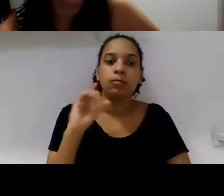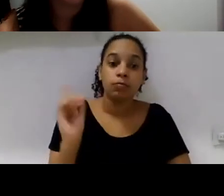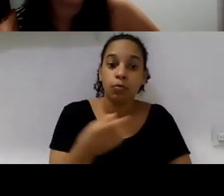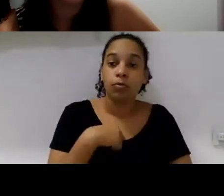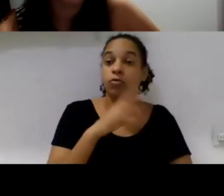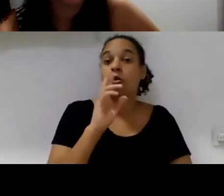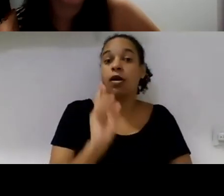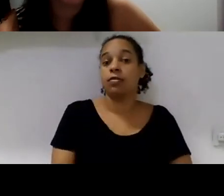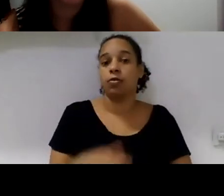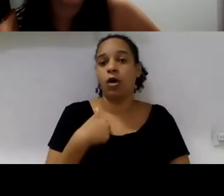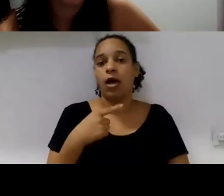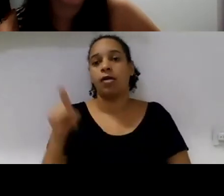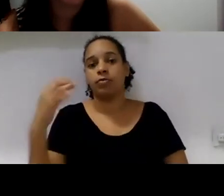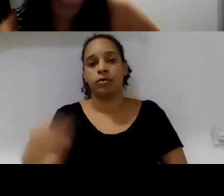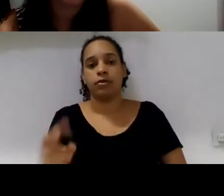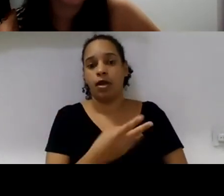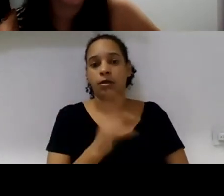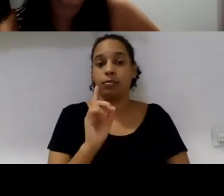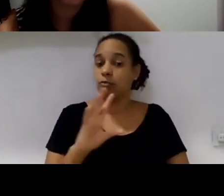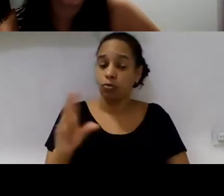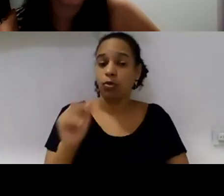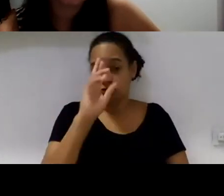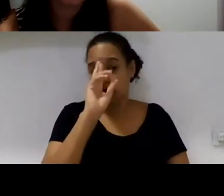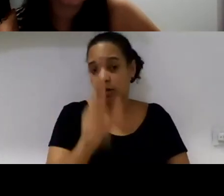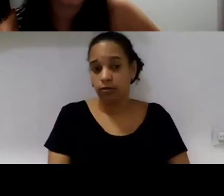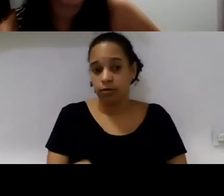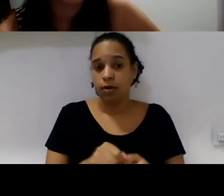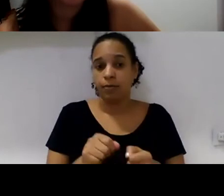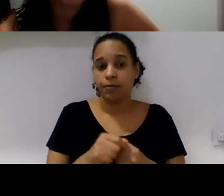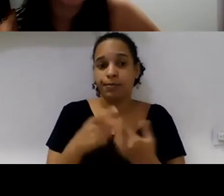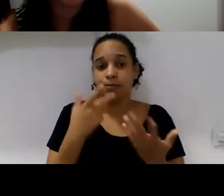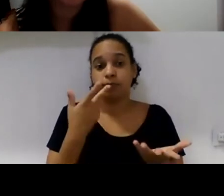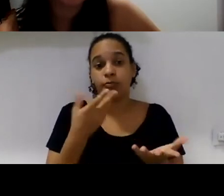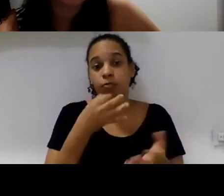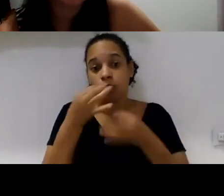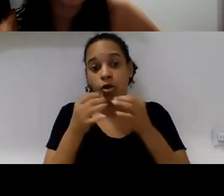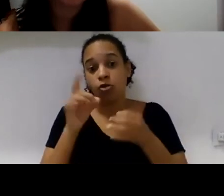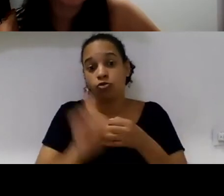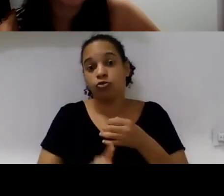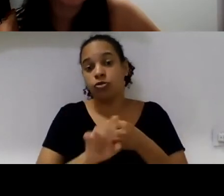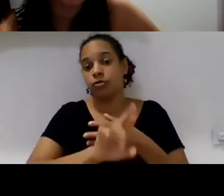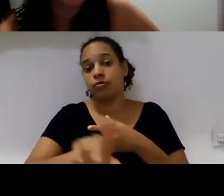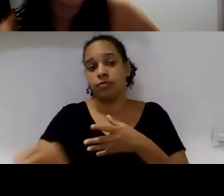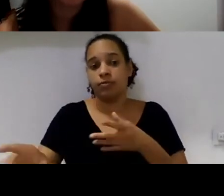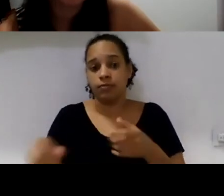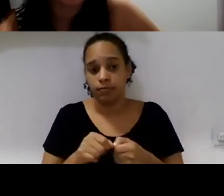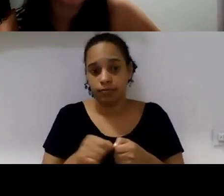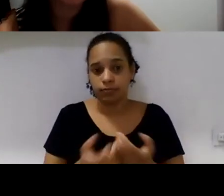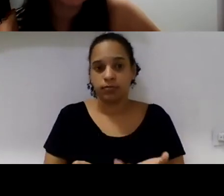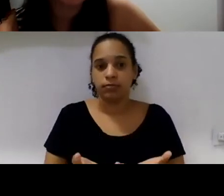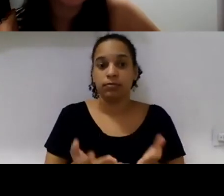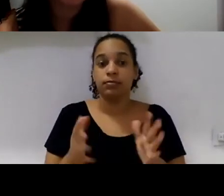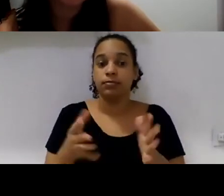inclusive and when the majority has to make the decision and when it's actually down to one person to tell us what to do.